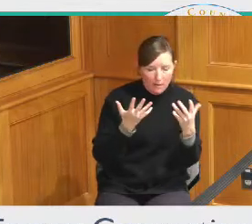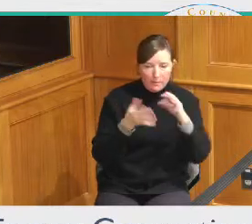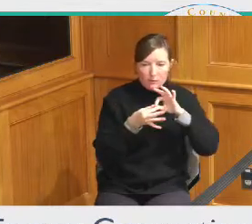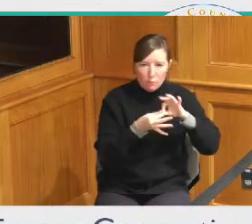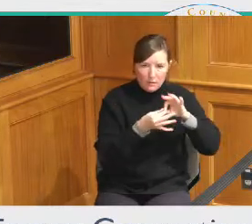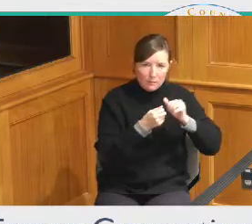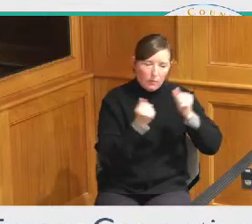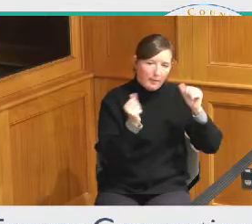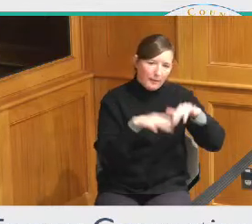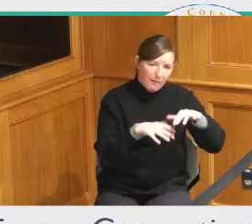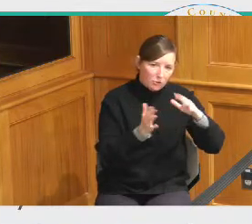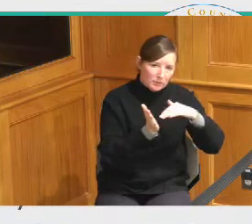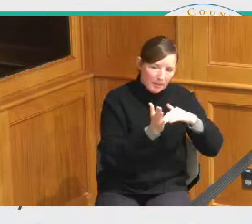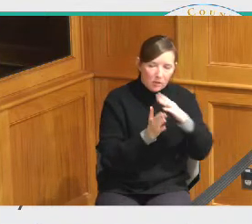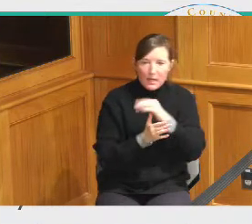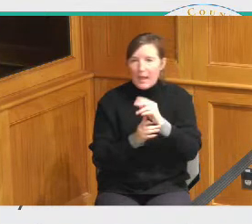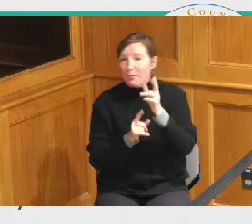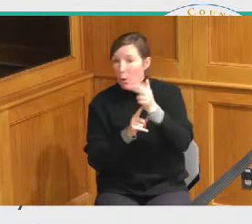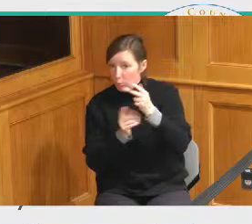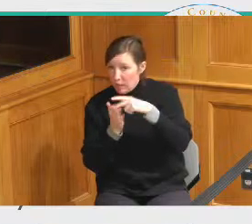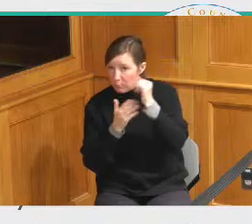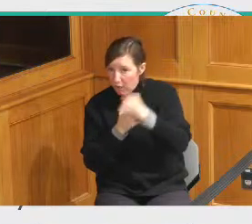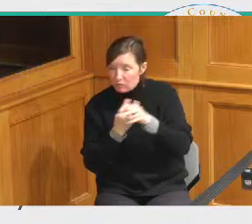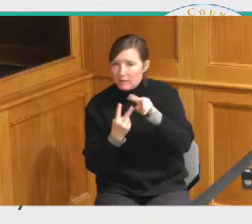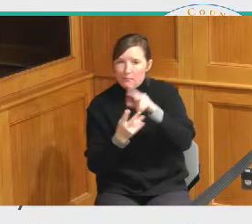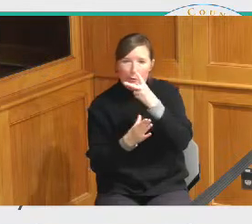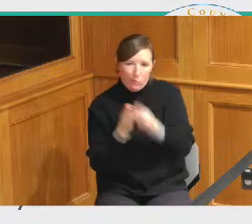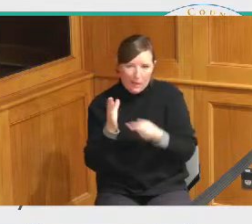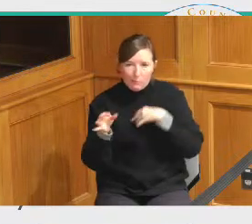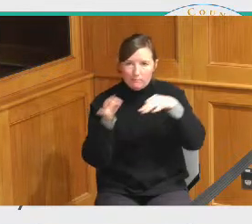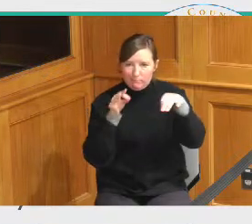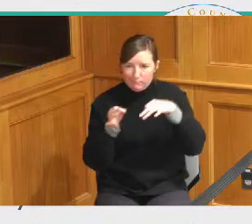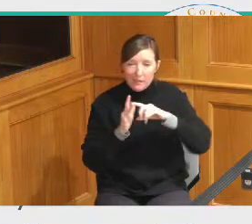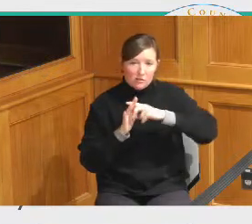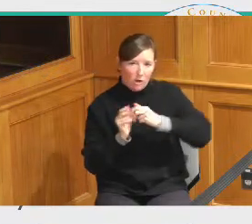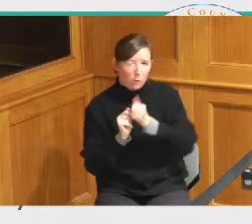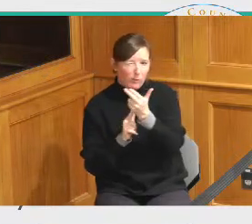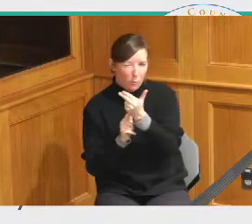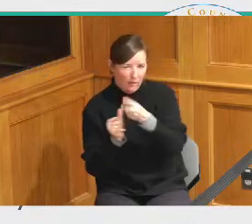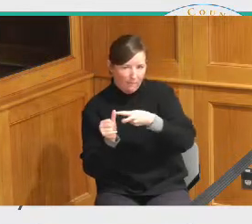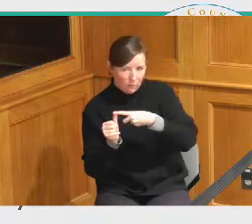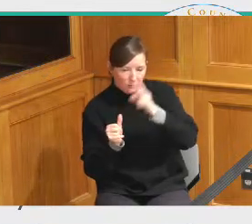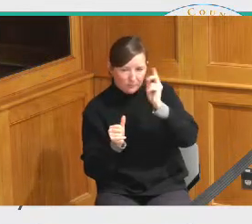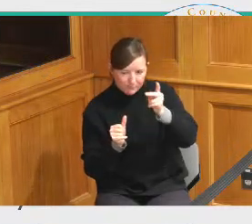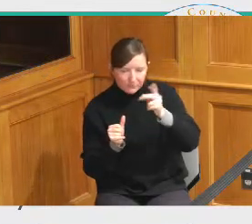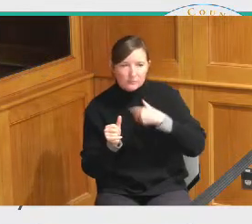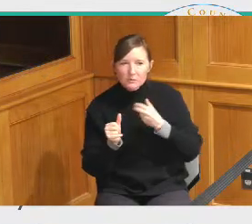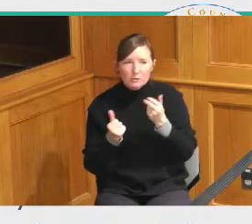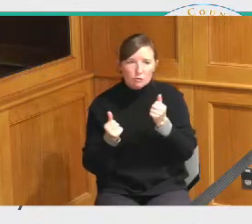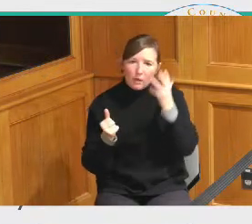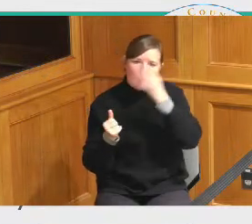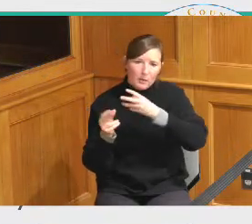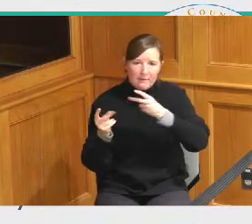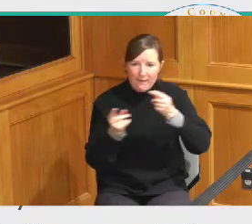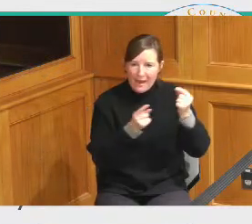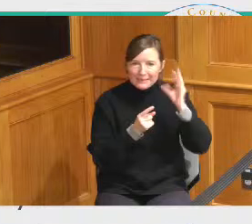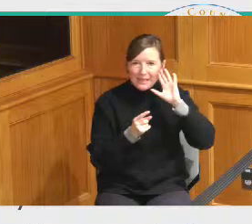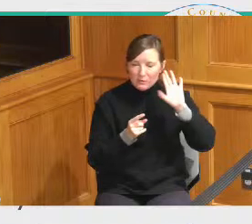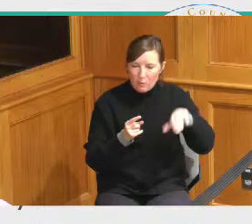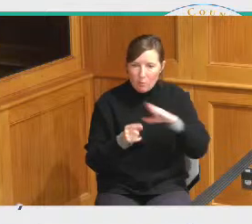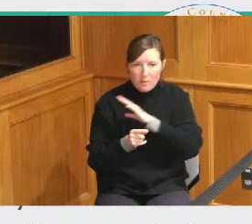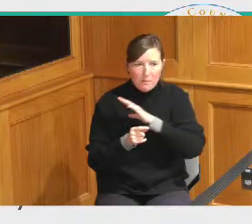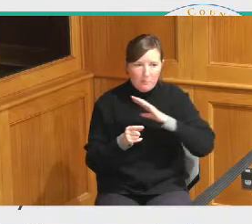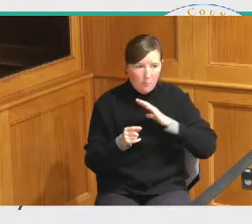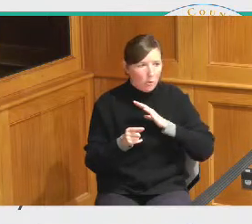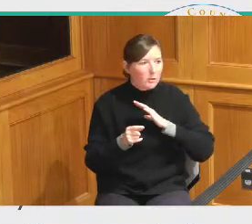on the hotel project. And in fact, I'm going to start with that. And I'm going to try to go through this fairly quickly, as I know the board